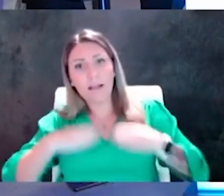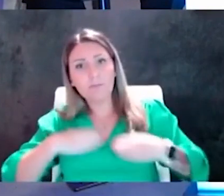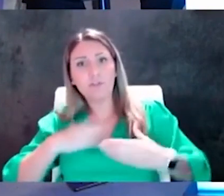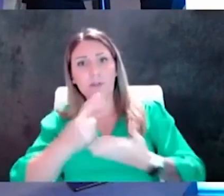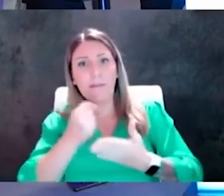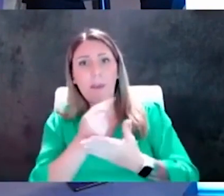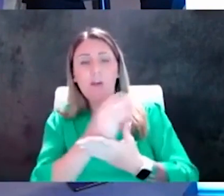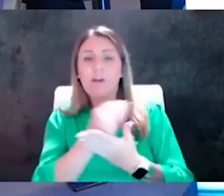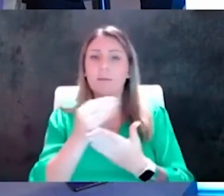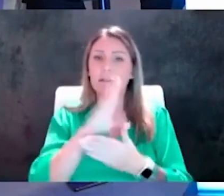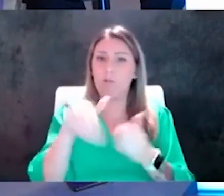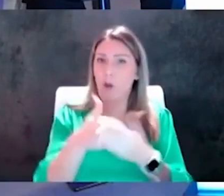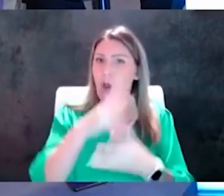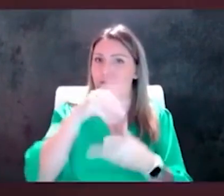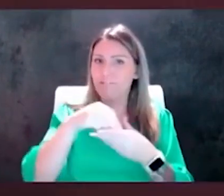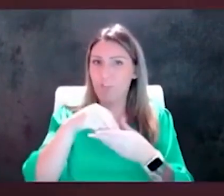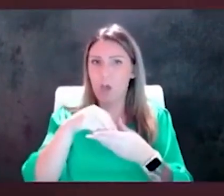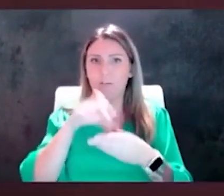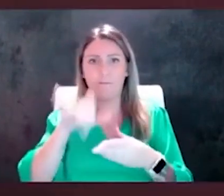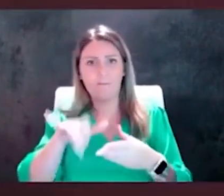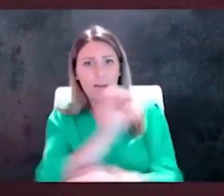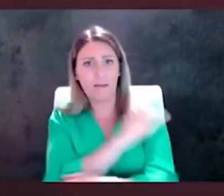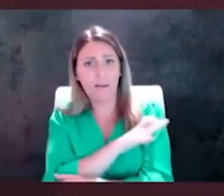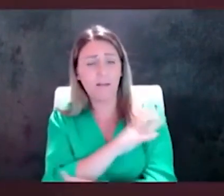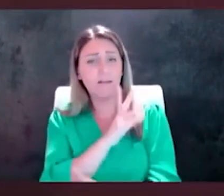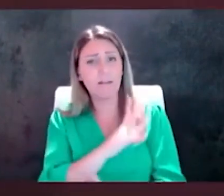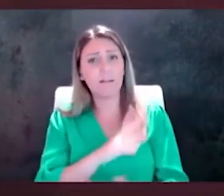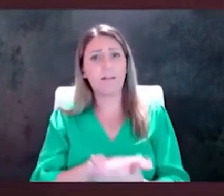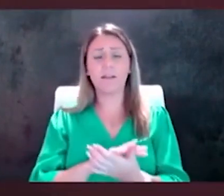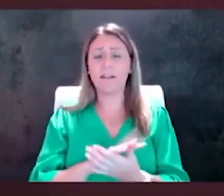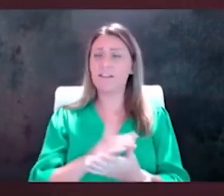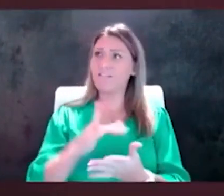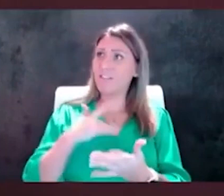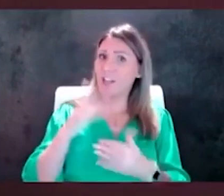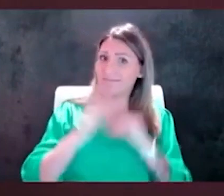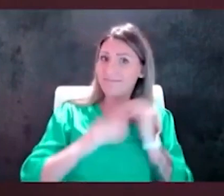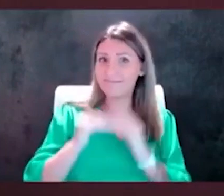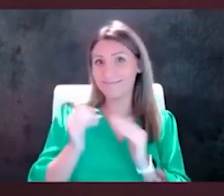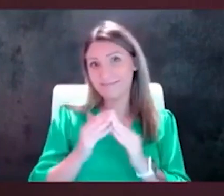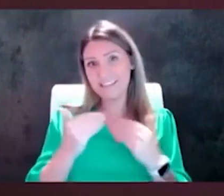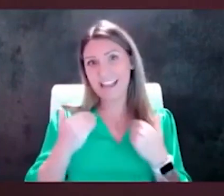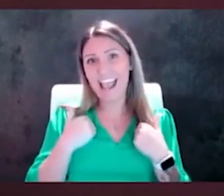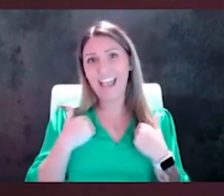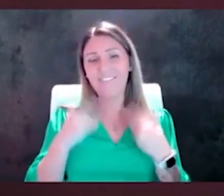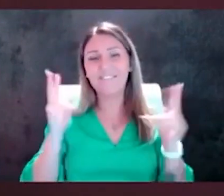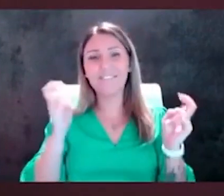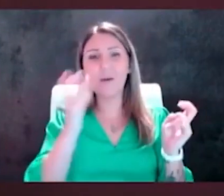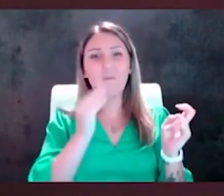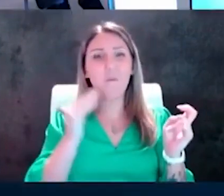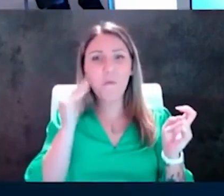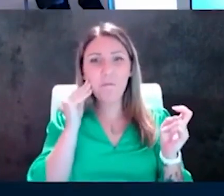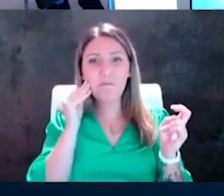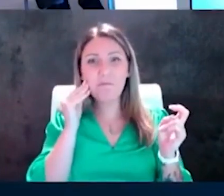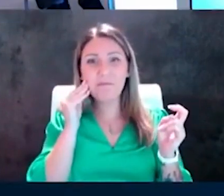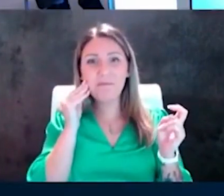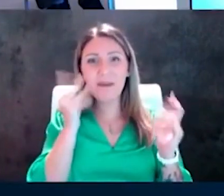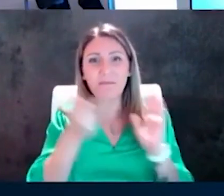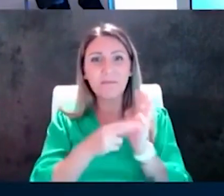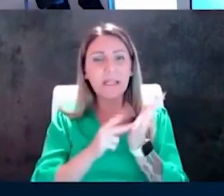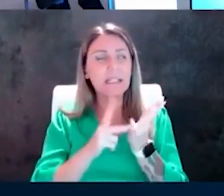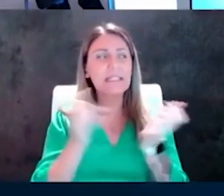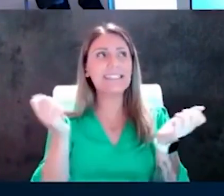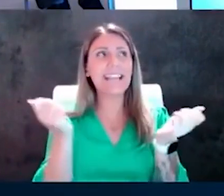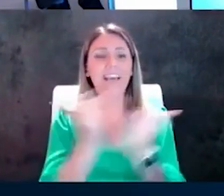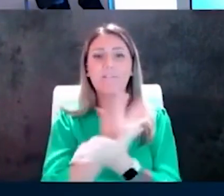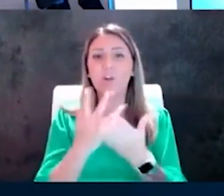clinic. I just, that's got to feel so comforting to patients to have a home. And to have a home means everything. Because hope